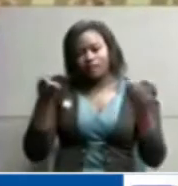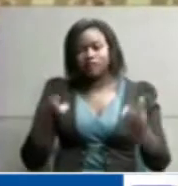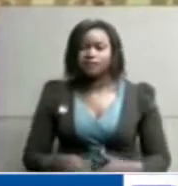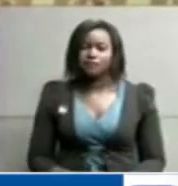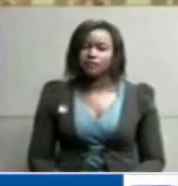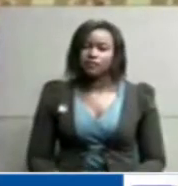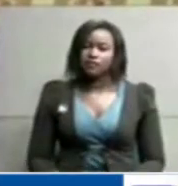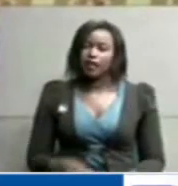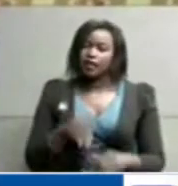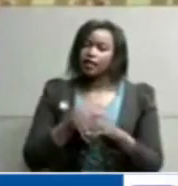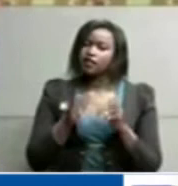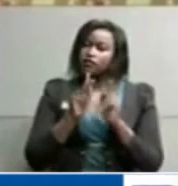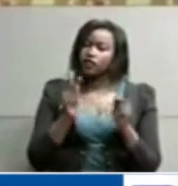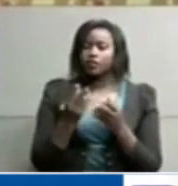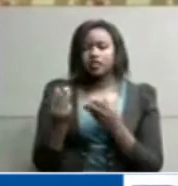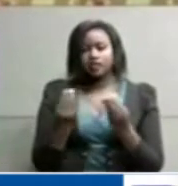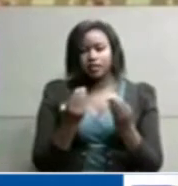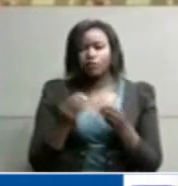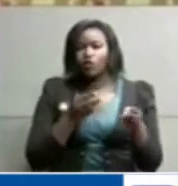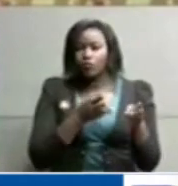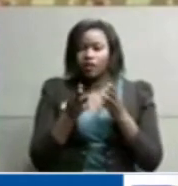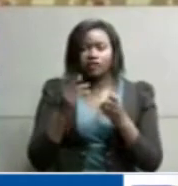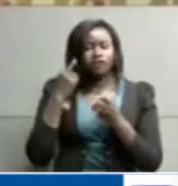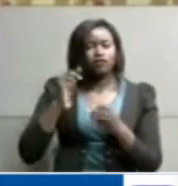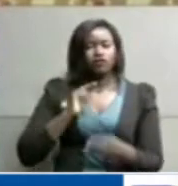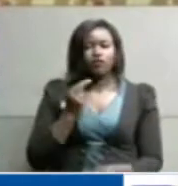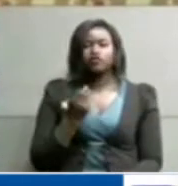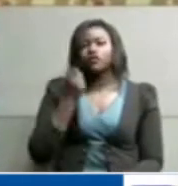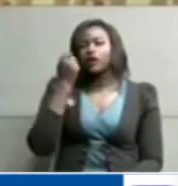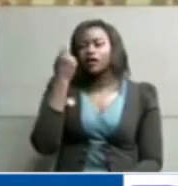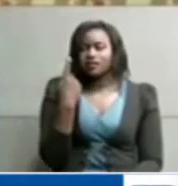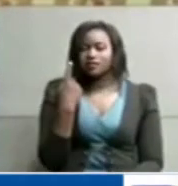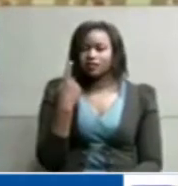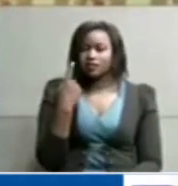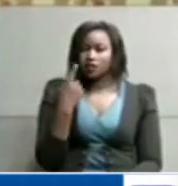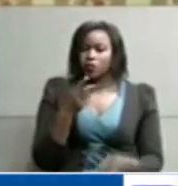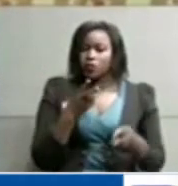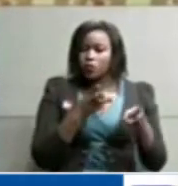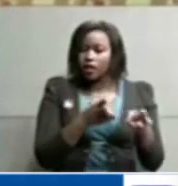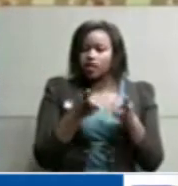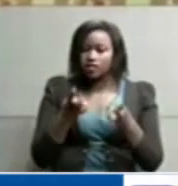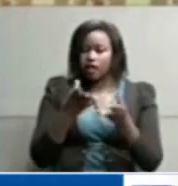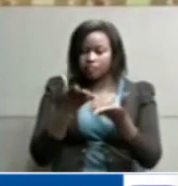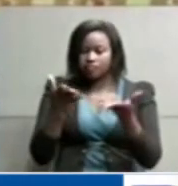simple ways for all of us to understand the justification for the measures that are being taken.